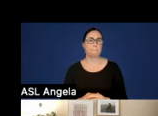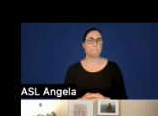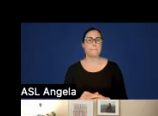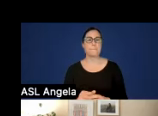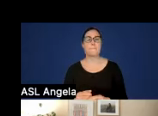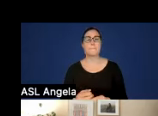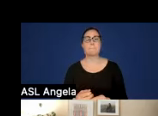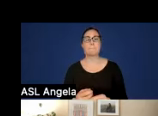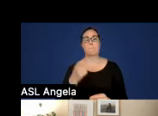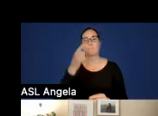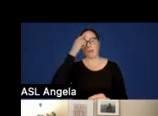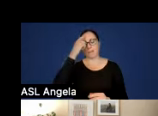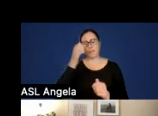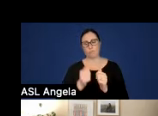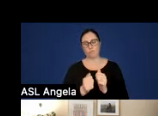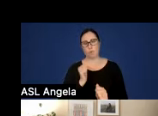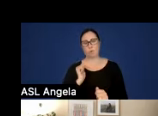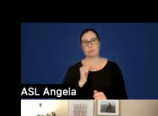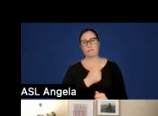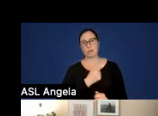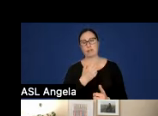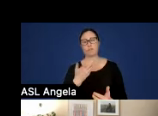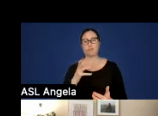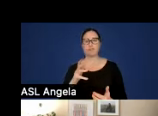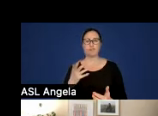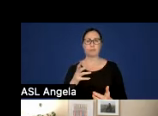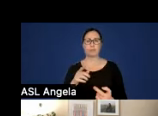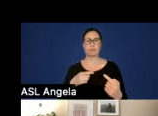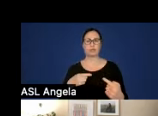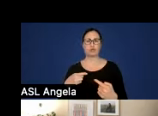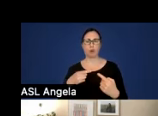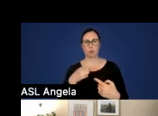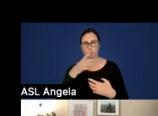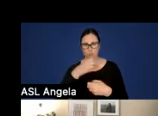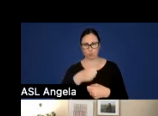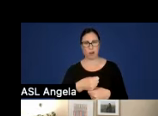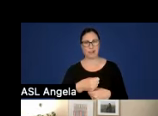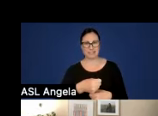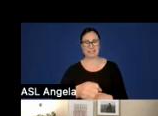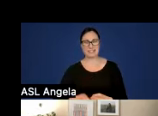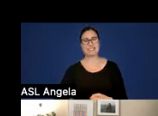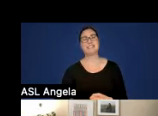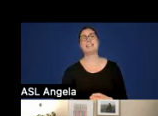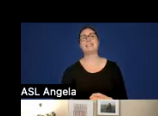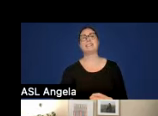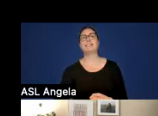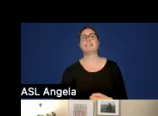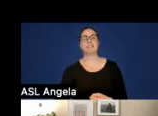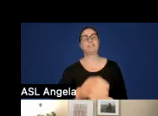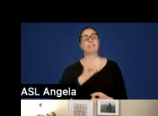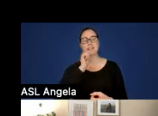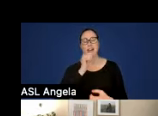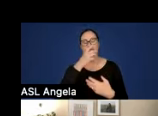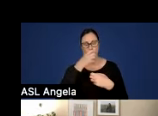I think most of us are we struggle to trust. Exactly, Janie, not trusting the social workers,